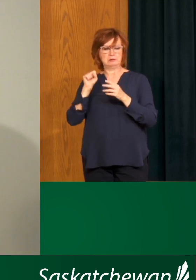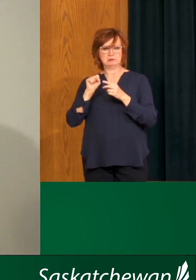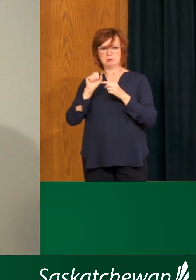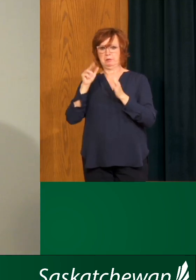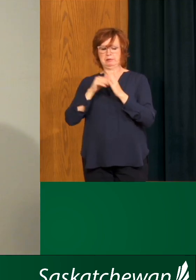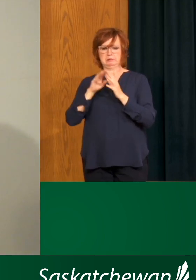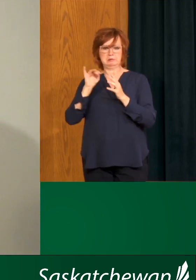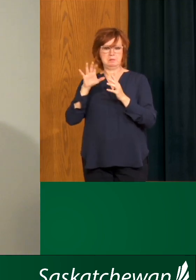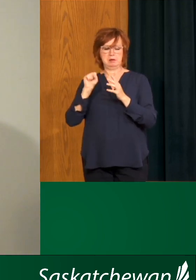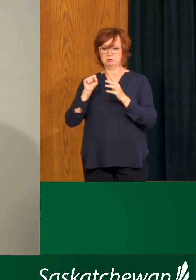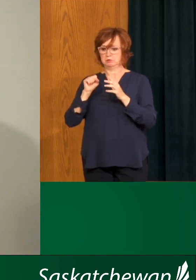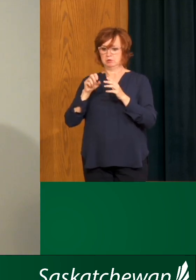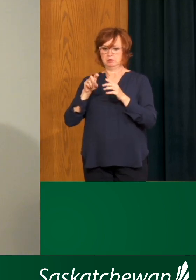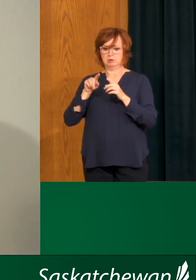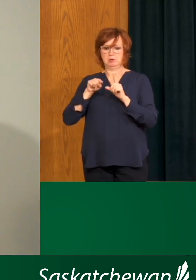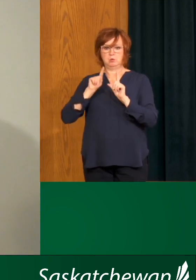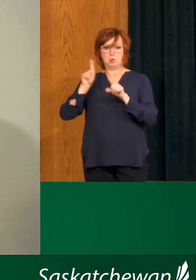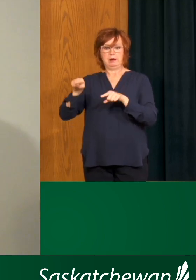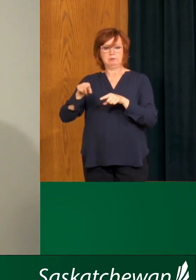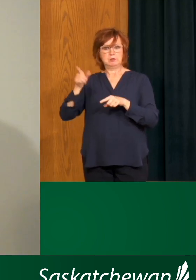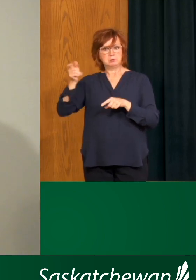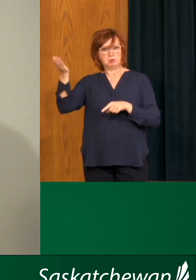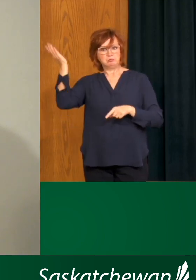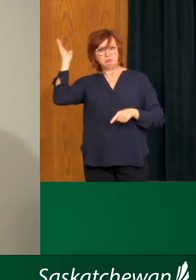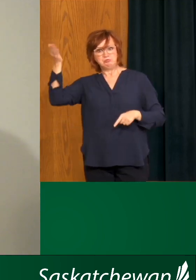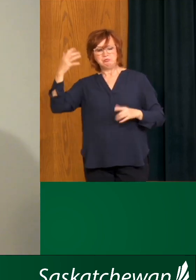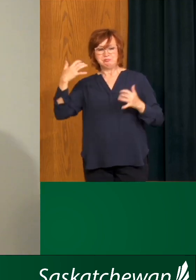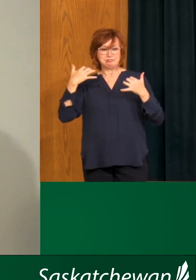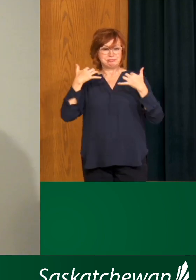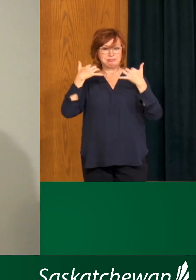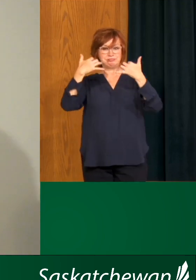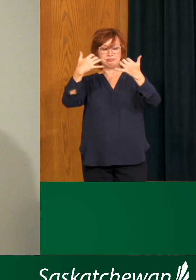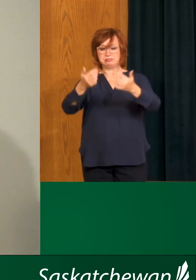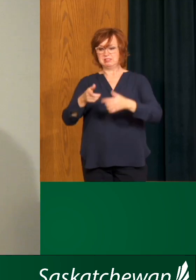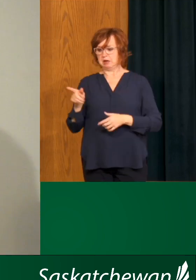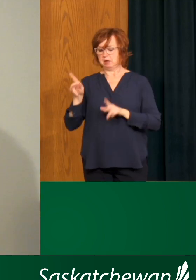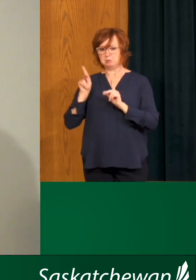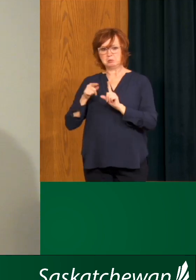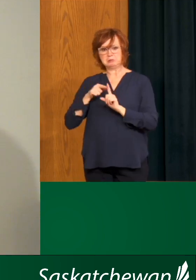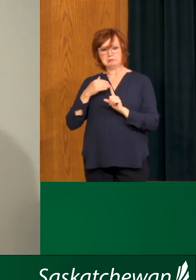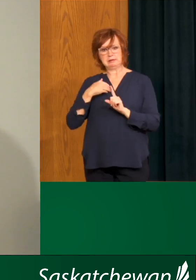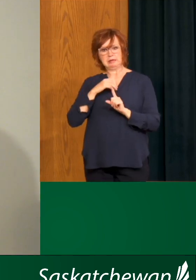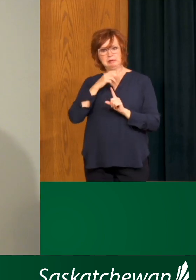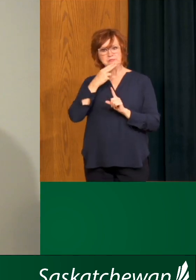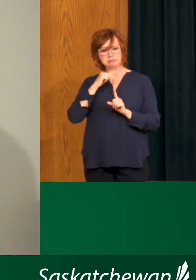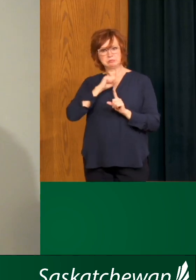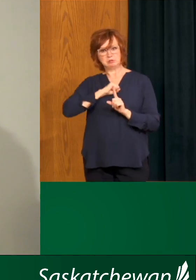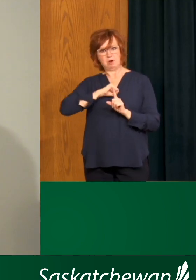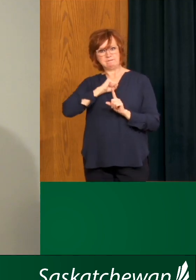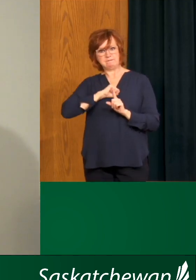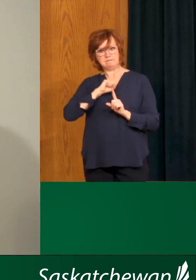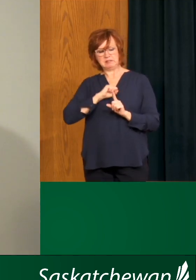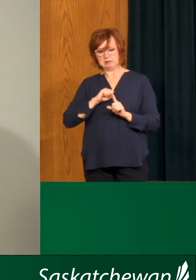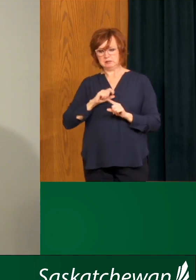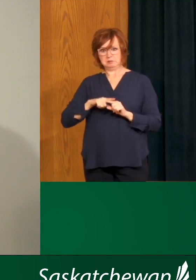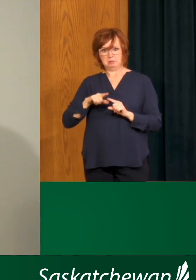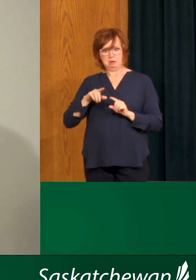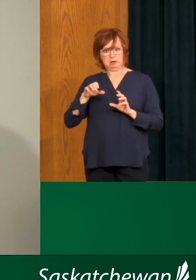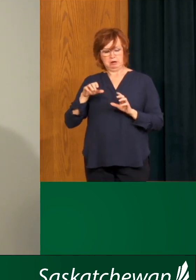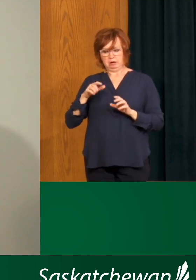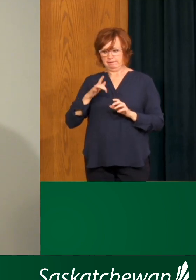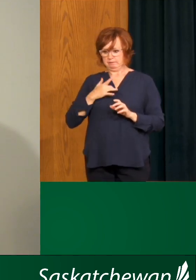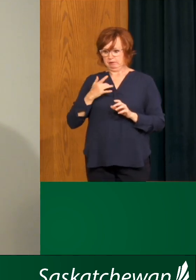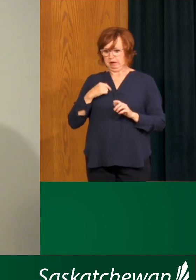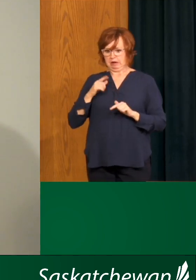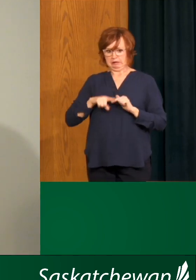cough? Well, now you must, and that is essential. And the other thing is that if you're traveling for business or pleasure, have a